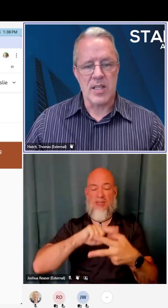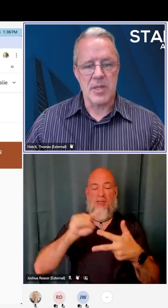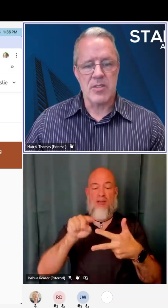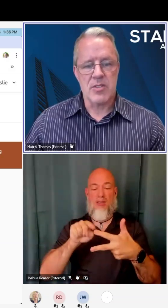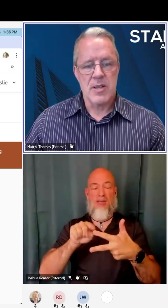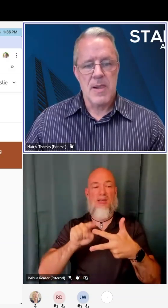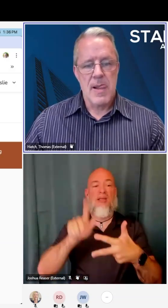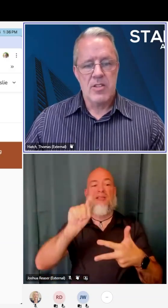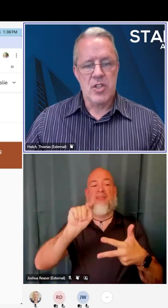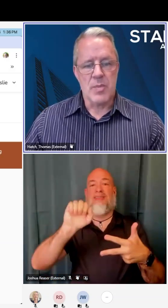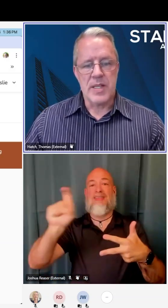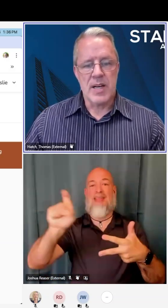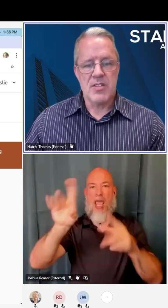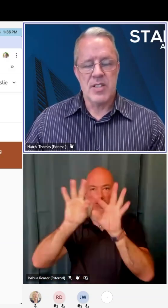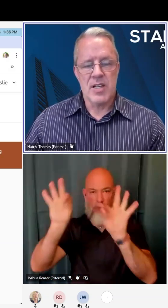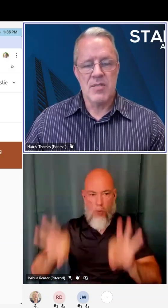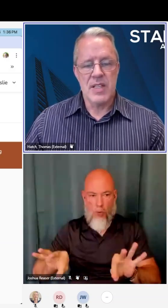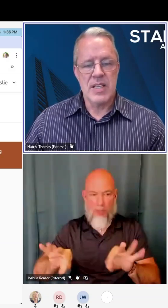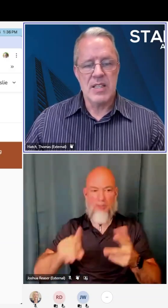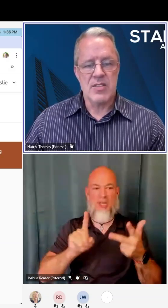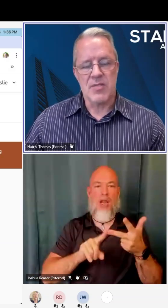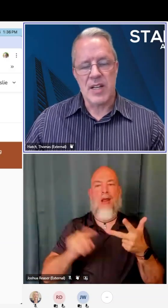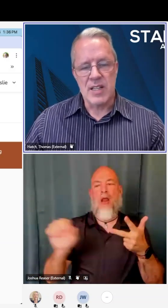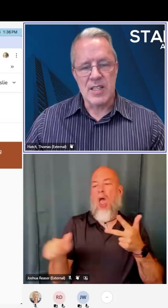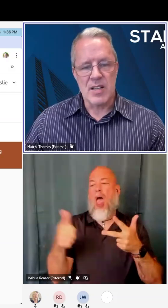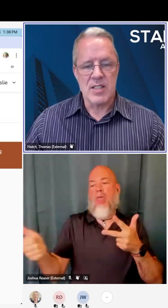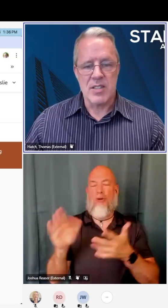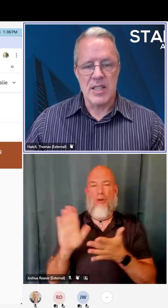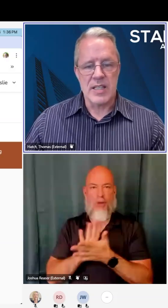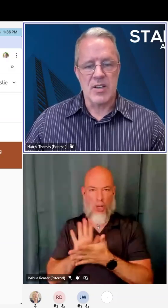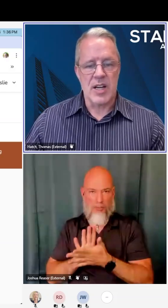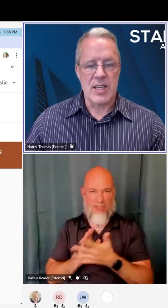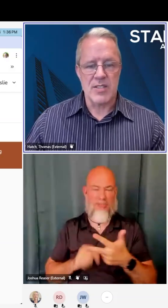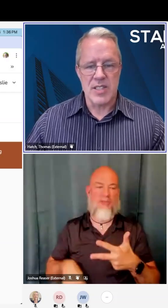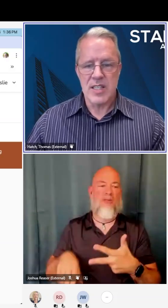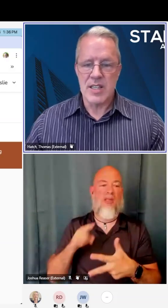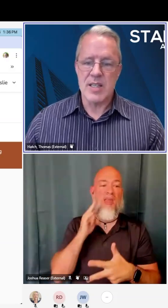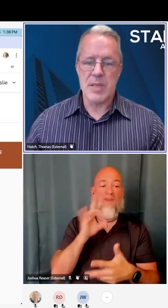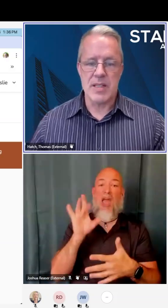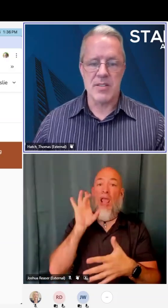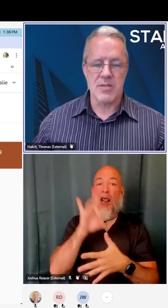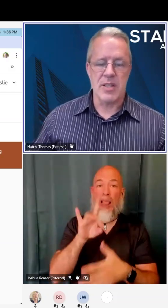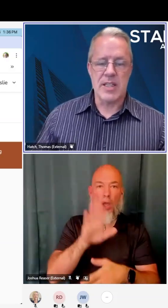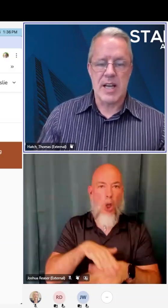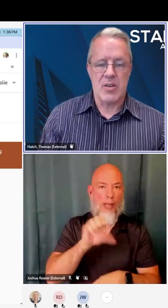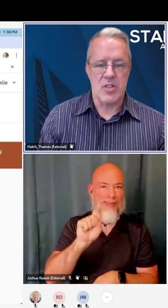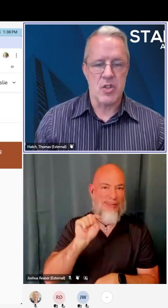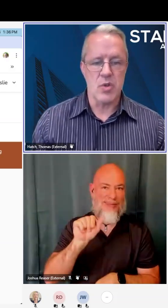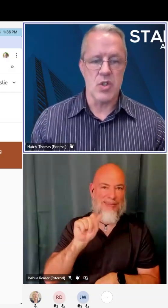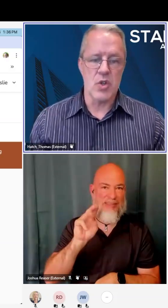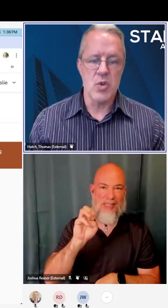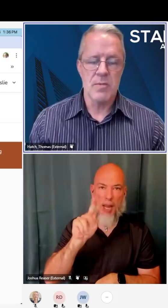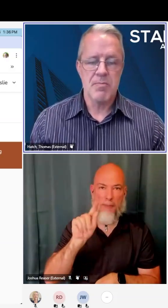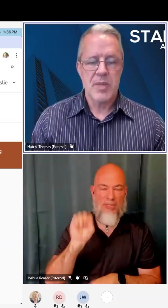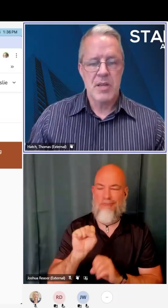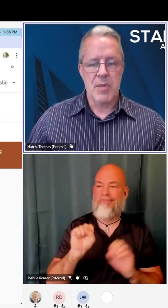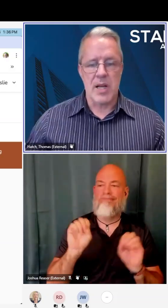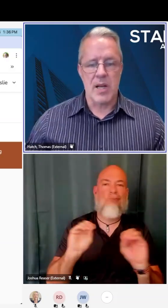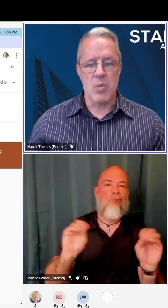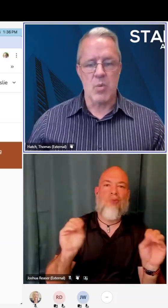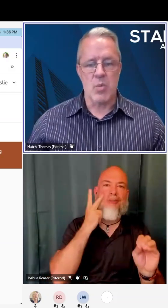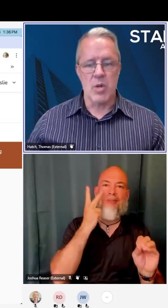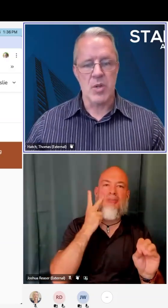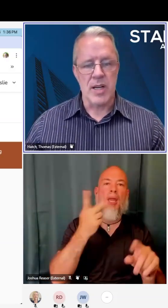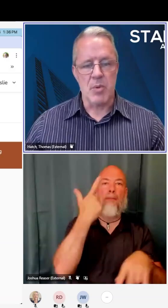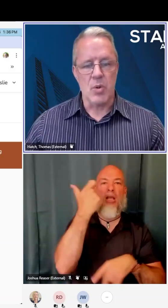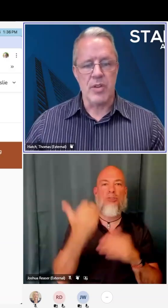plan documents. So because none of these, if I clicked on this link, you're not going to see anything because the account is too new. But